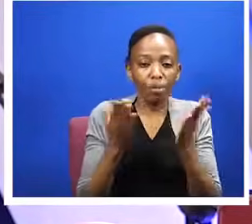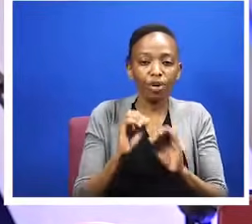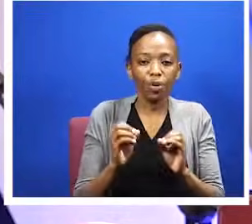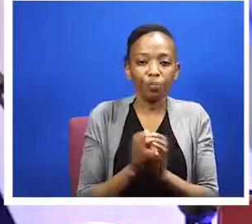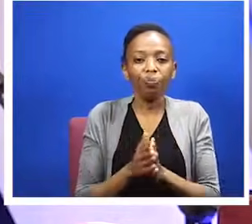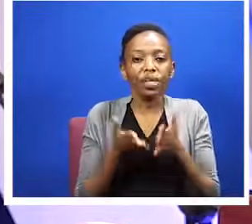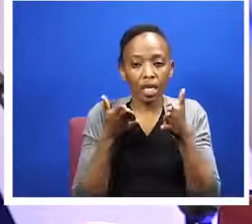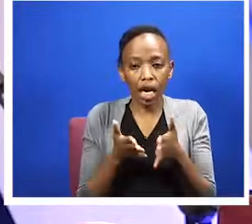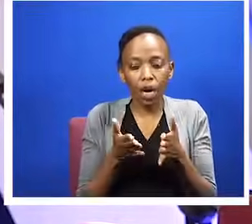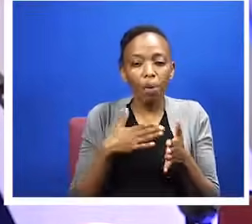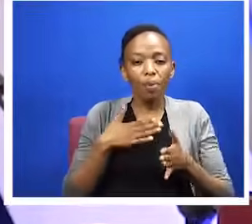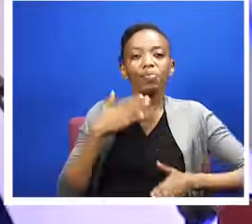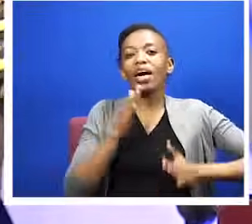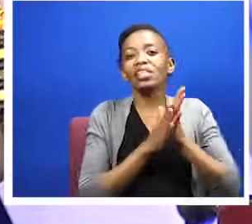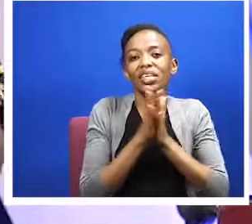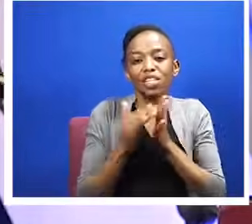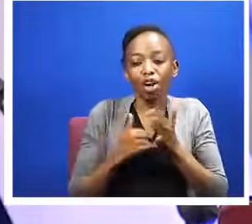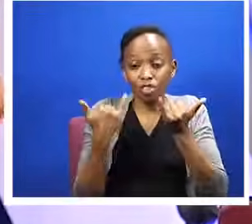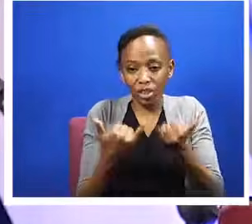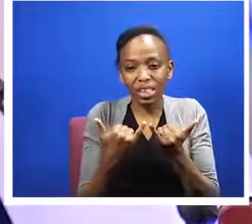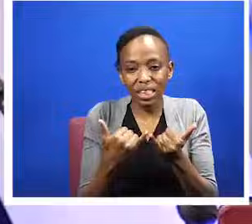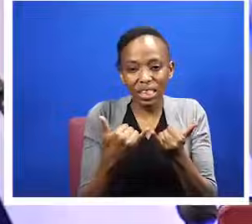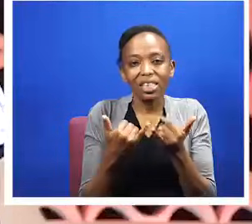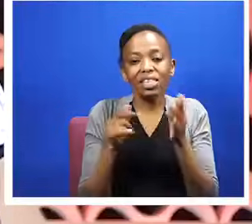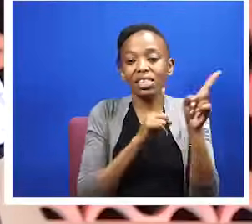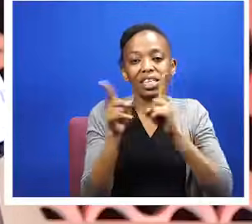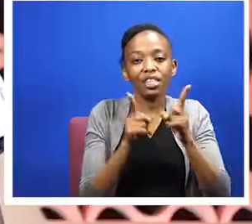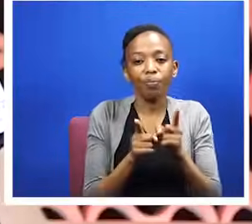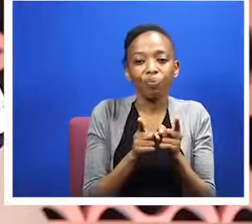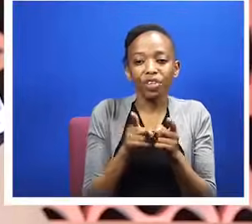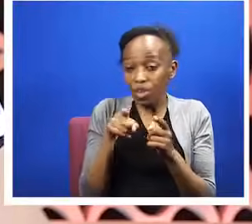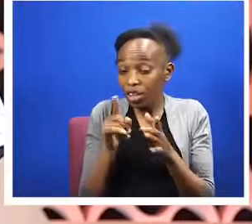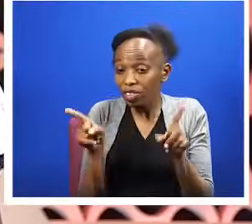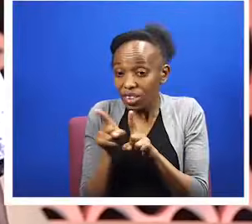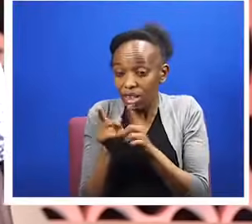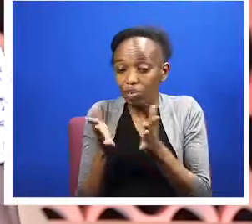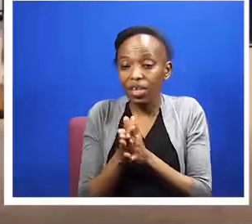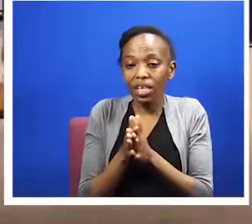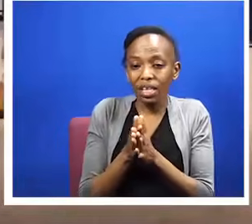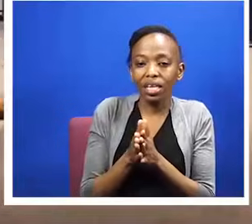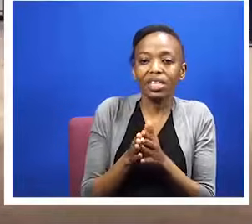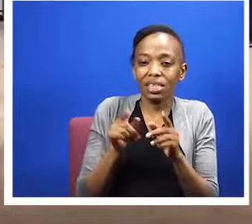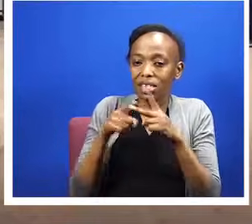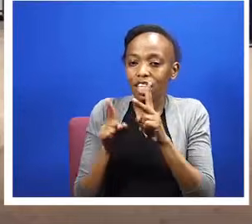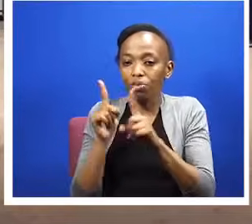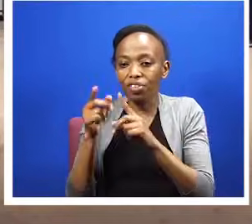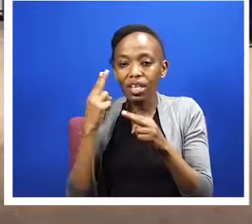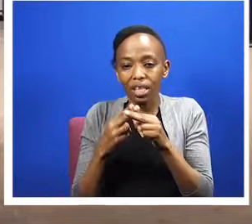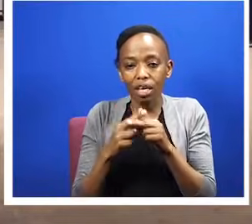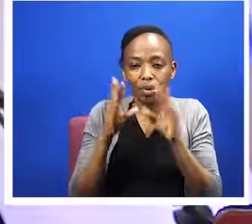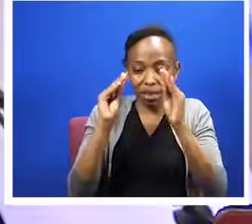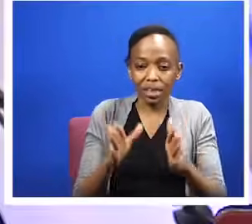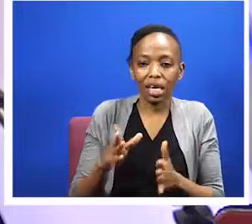So I'm so excited to today's journey. Are you? Very excited. So let's get moving. Yeah. My name's Teacher Pam